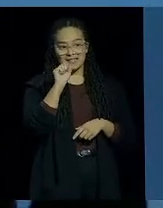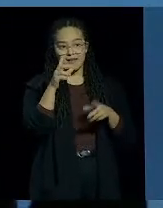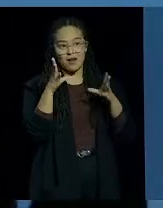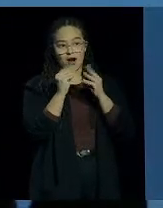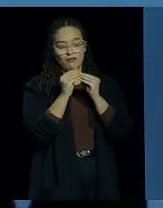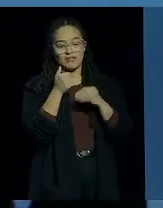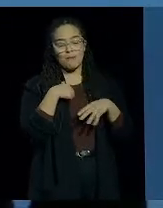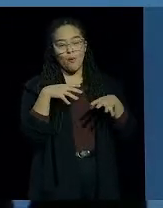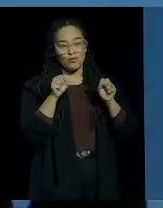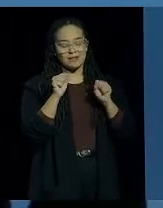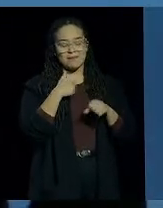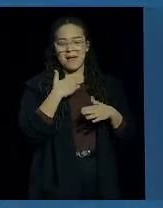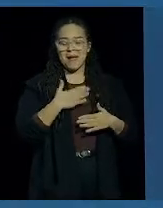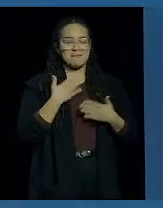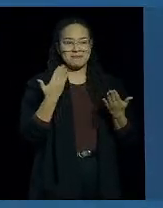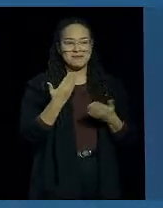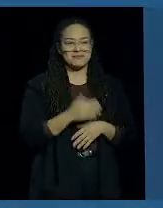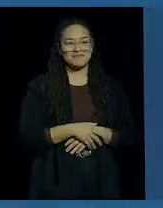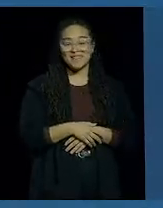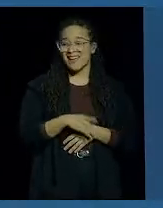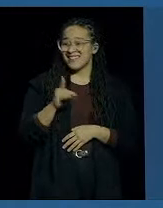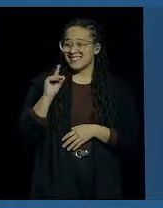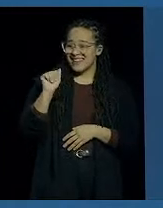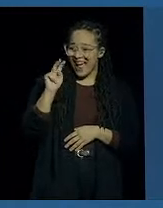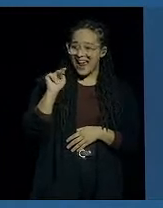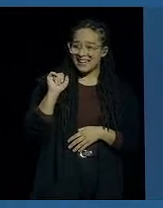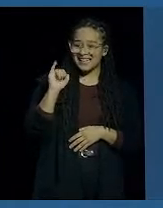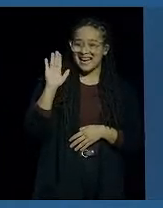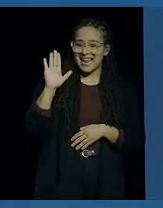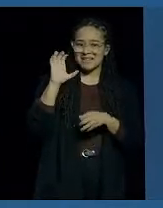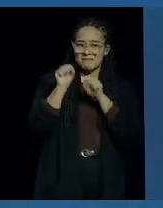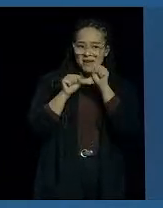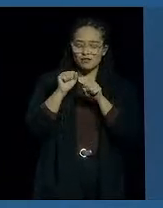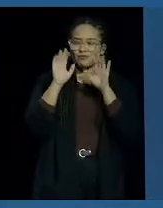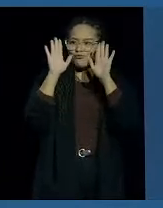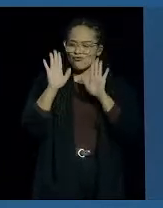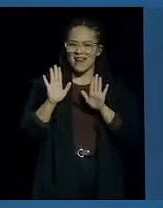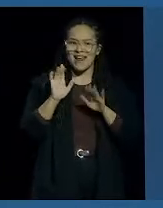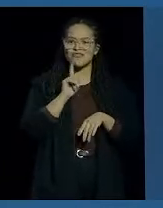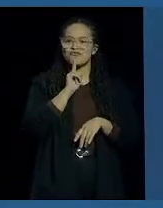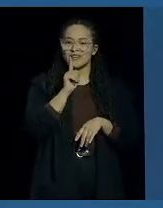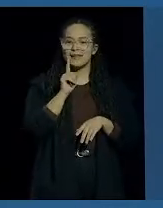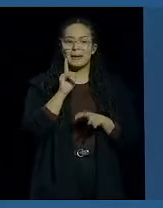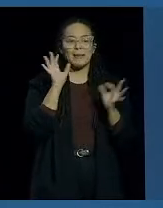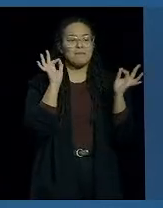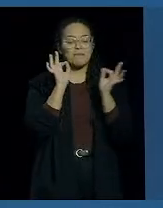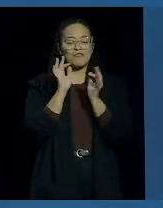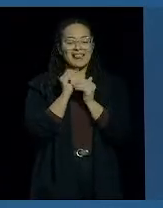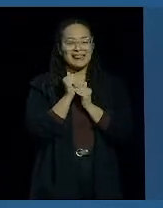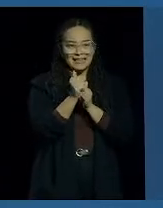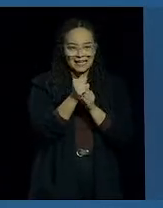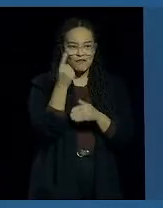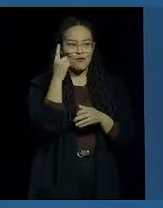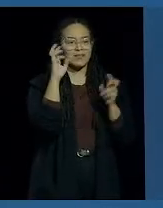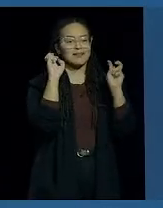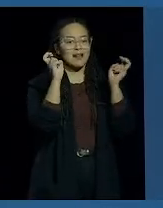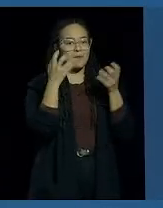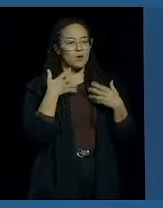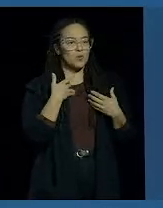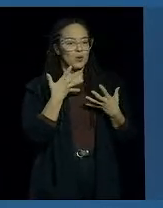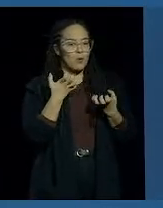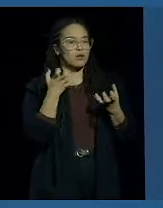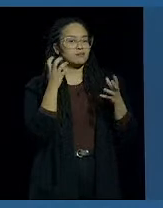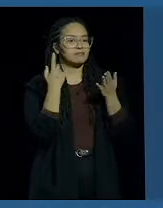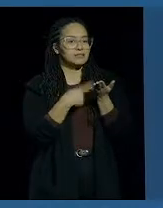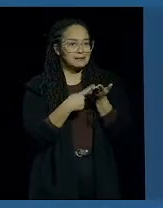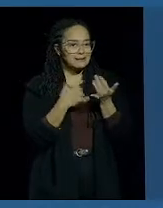here with each of you. And Danny and his bicycle was great, and it offers us the perfect lead-in for the topic we want to talk